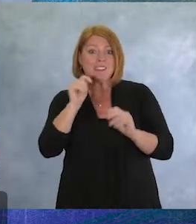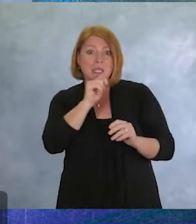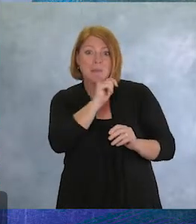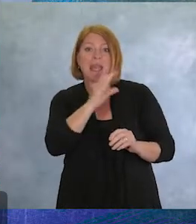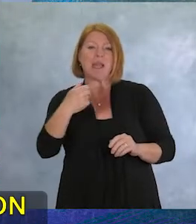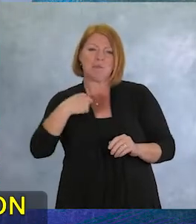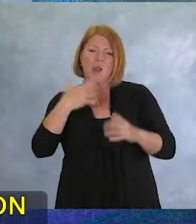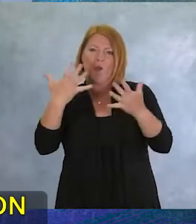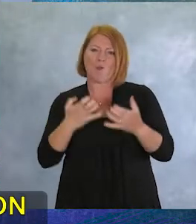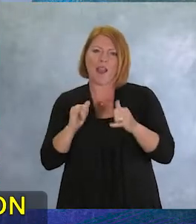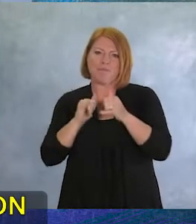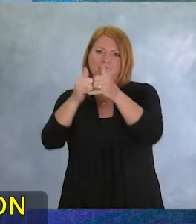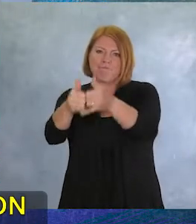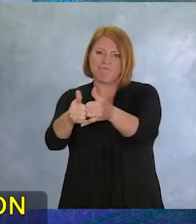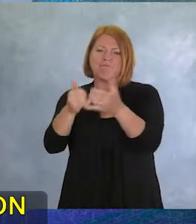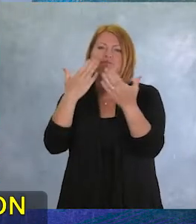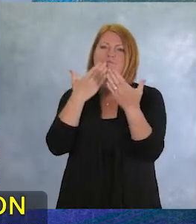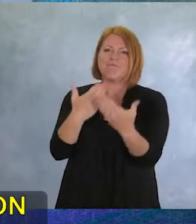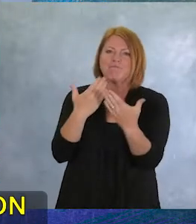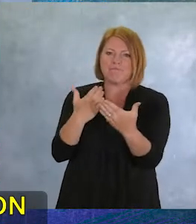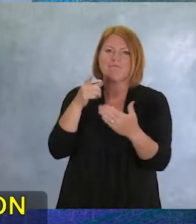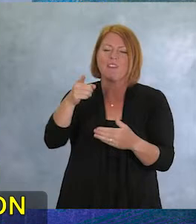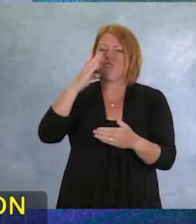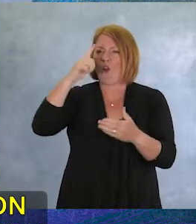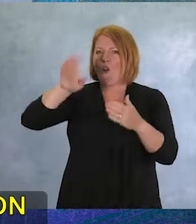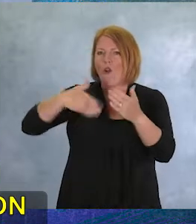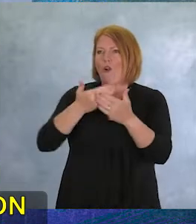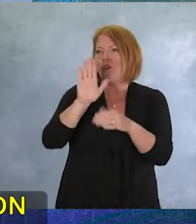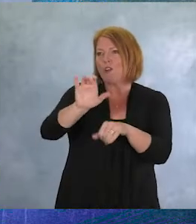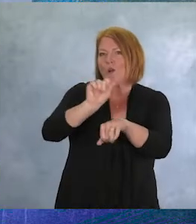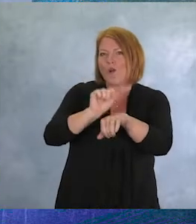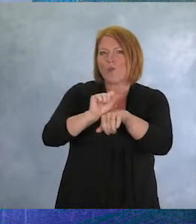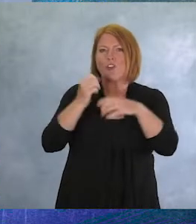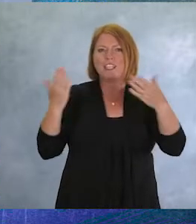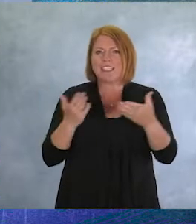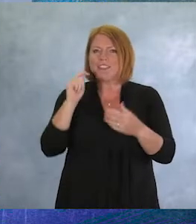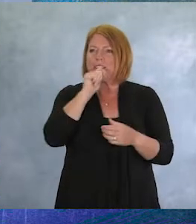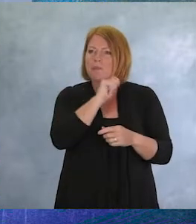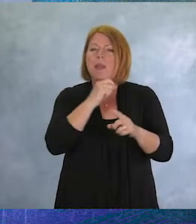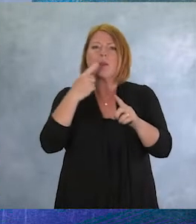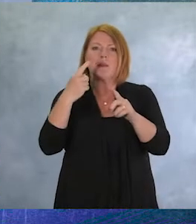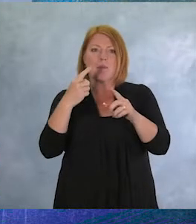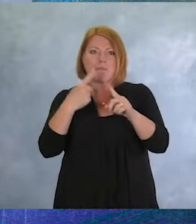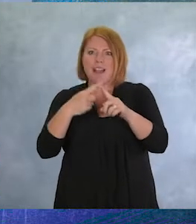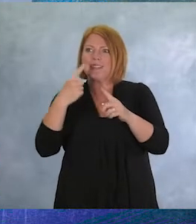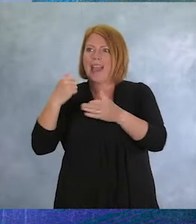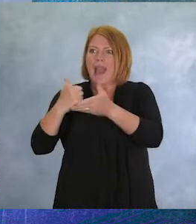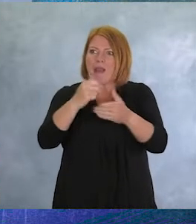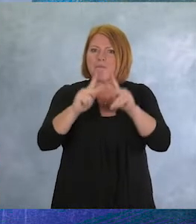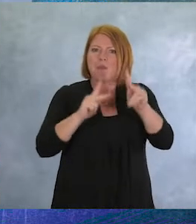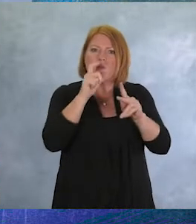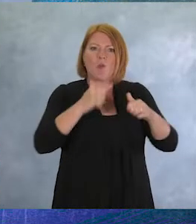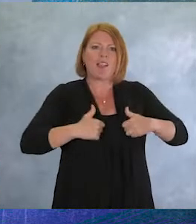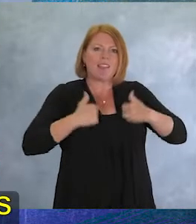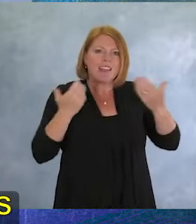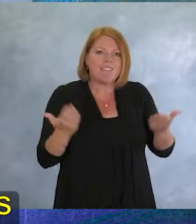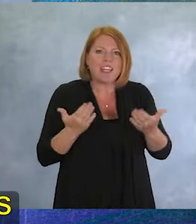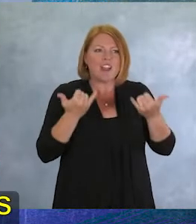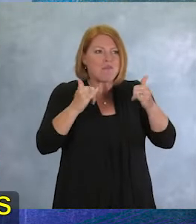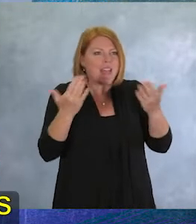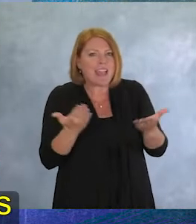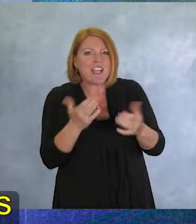would like to present this token of our appreciation for all that you've done for Tempe and those who live, work, and play here.